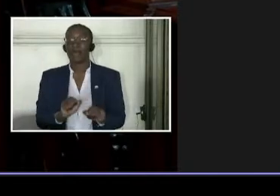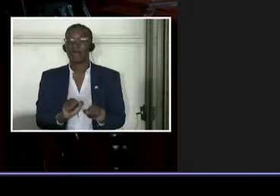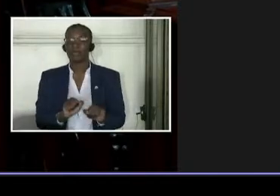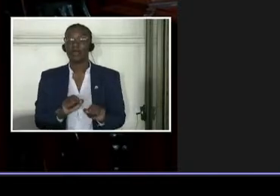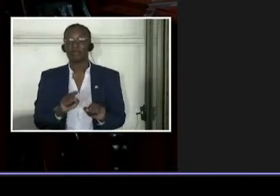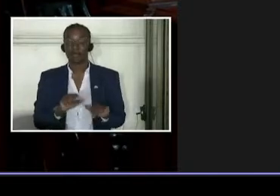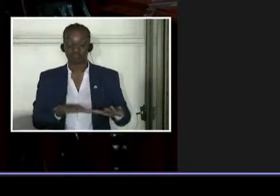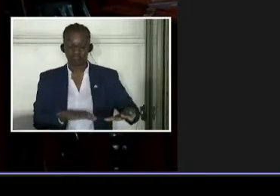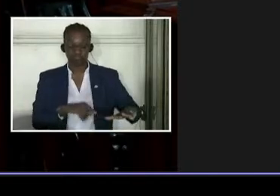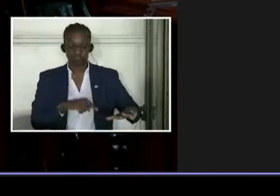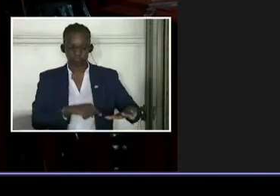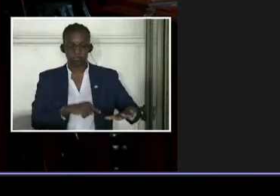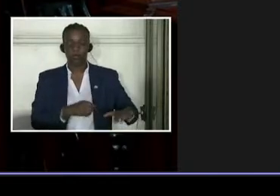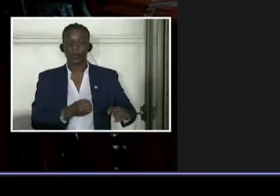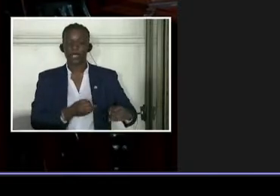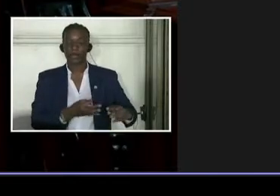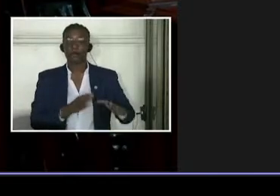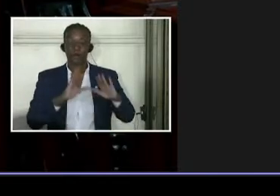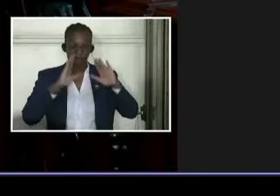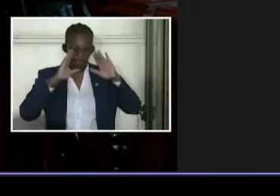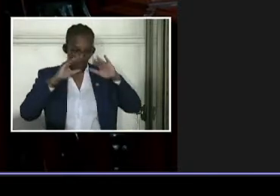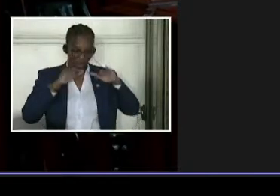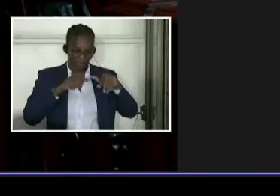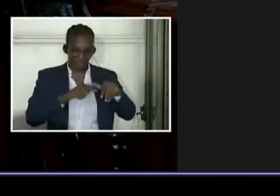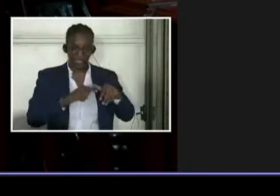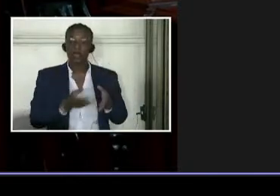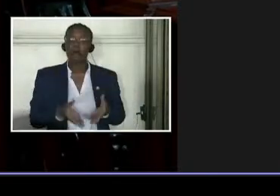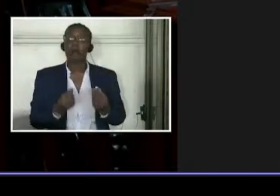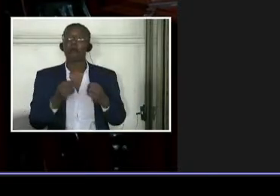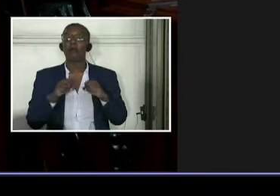the designated groups, we attend to them and they